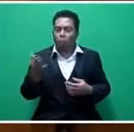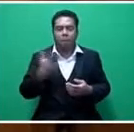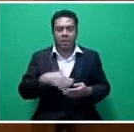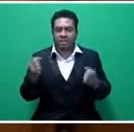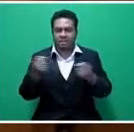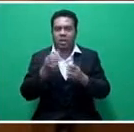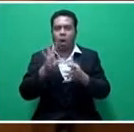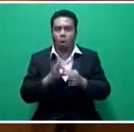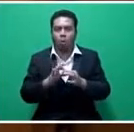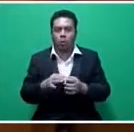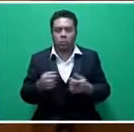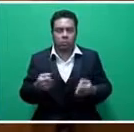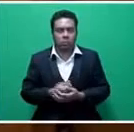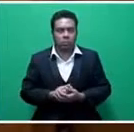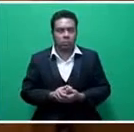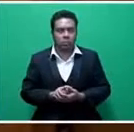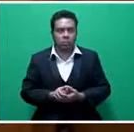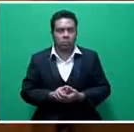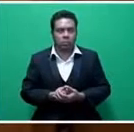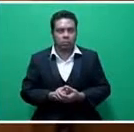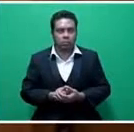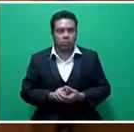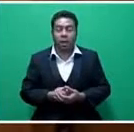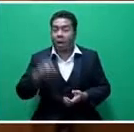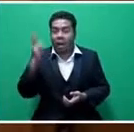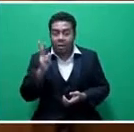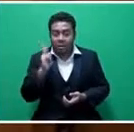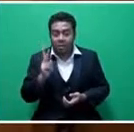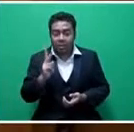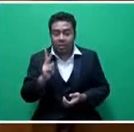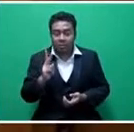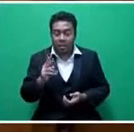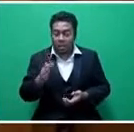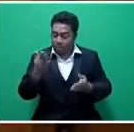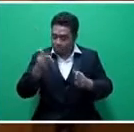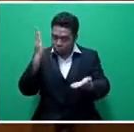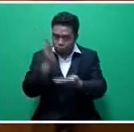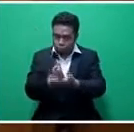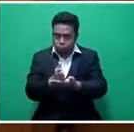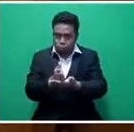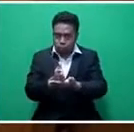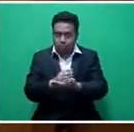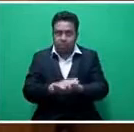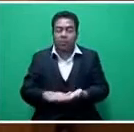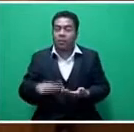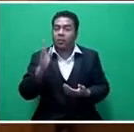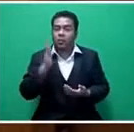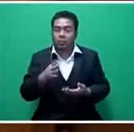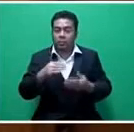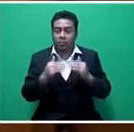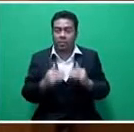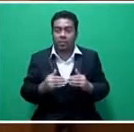sir. Order. Mr. Speaker, sir, again, let me put it straight. Disgusted that the precedent set by